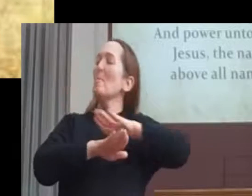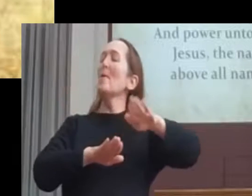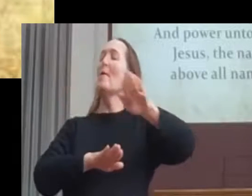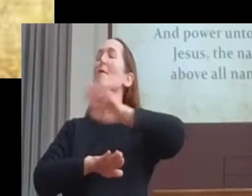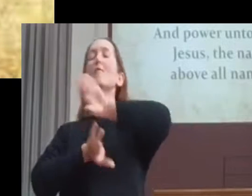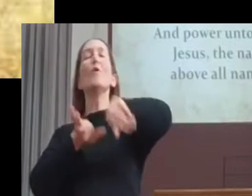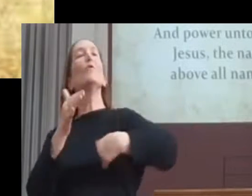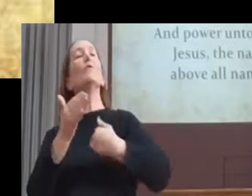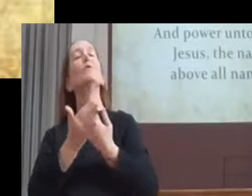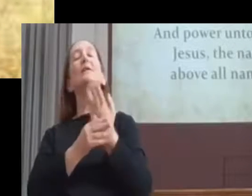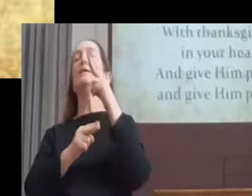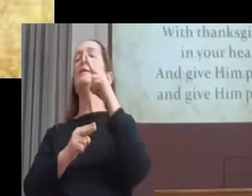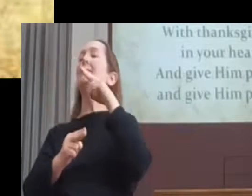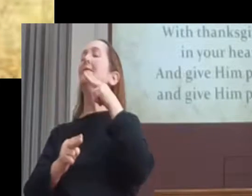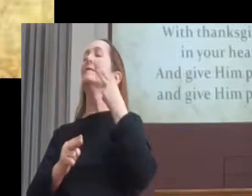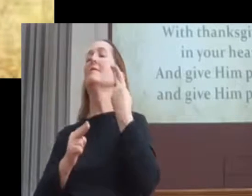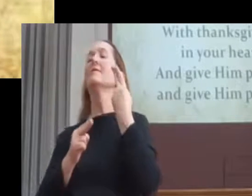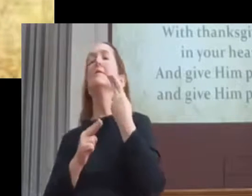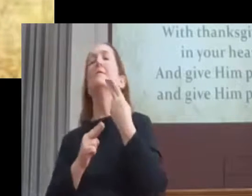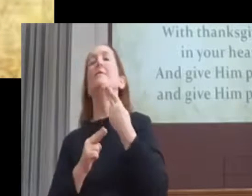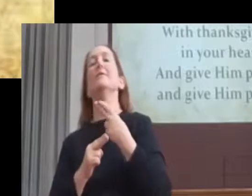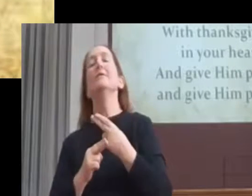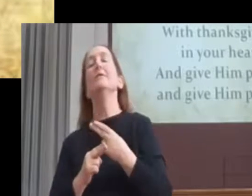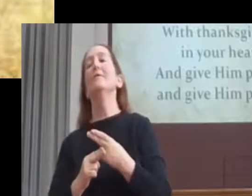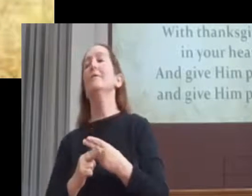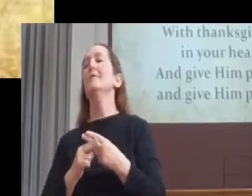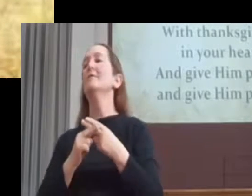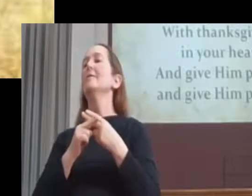the name above all